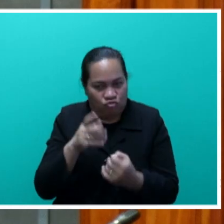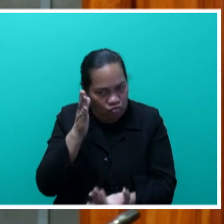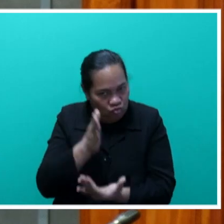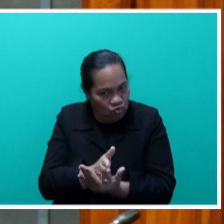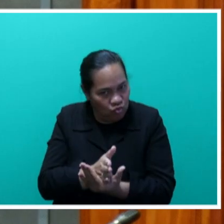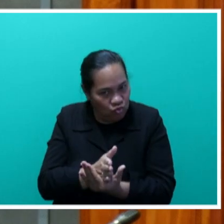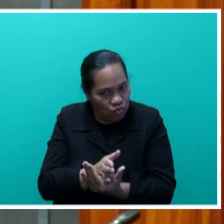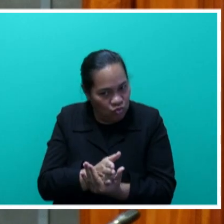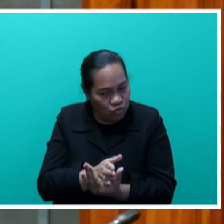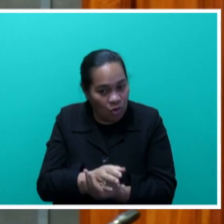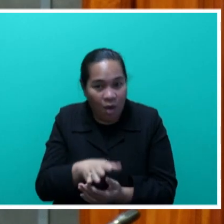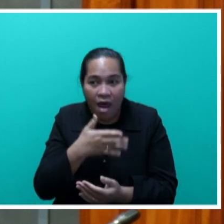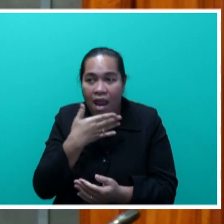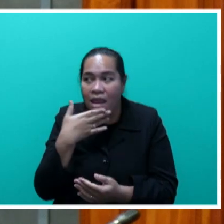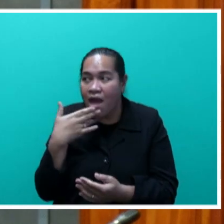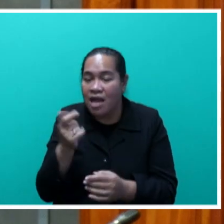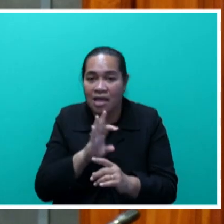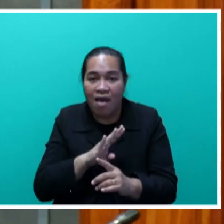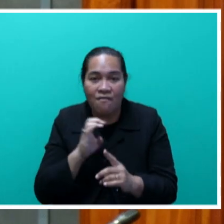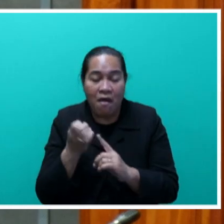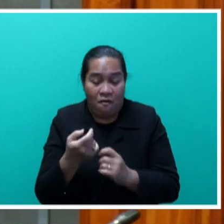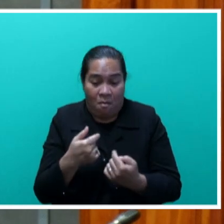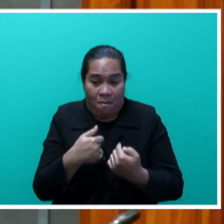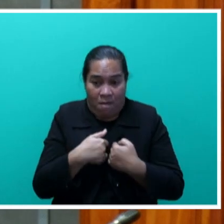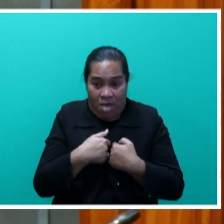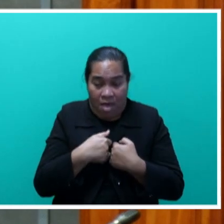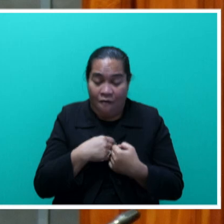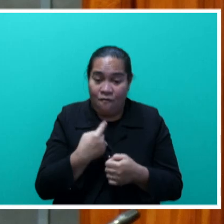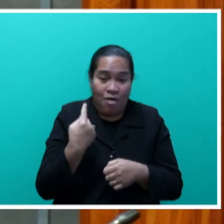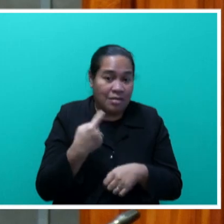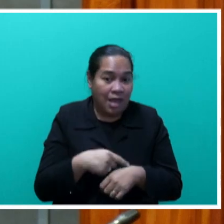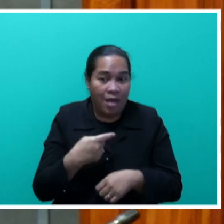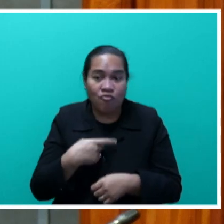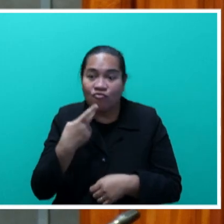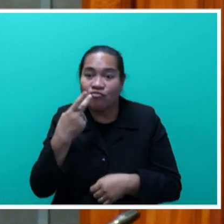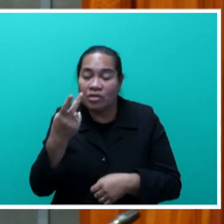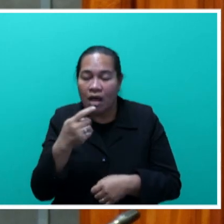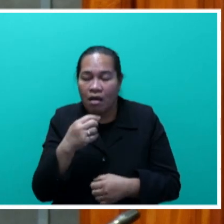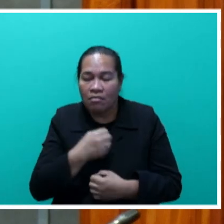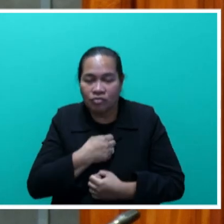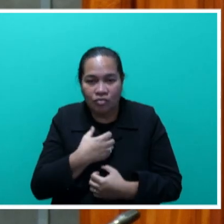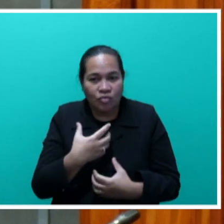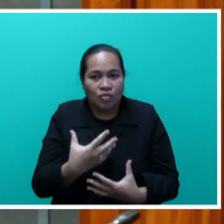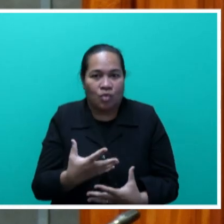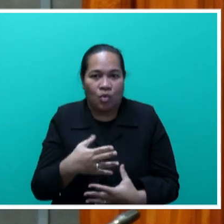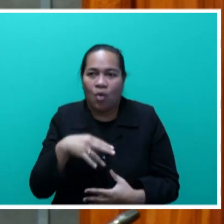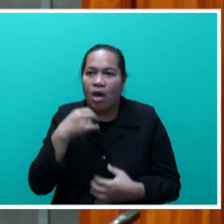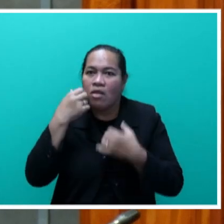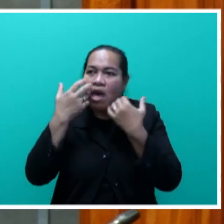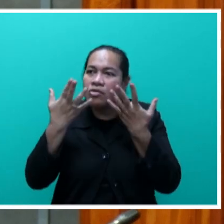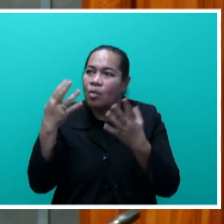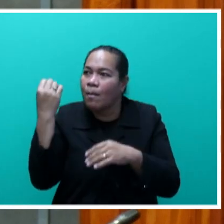its breathtaking environment. And for me, as a first-time visitor, I was taken aback by the immense natural beauty of the